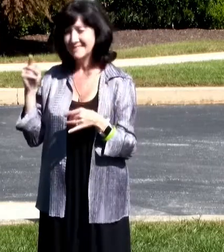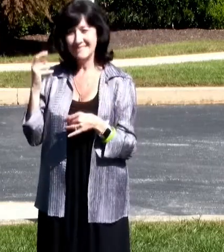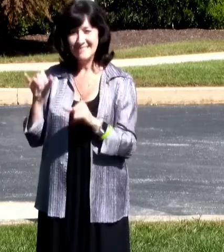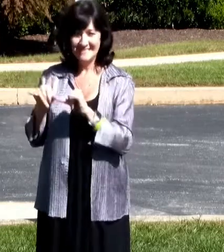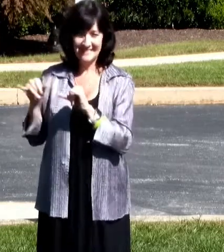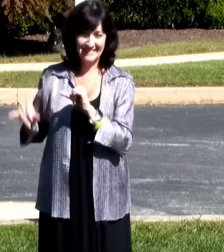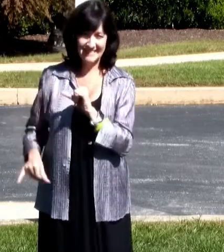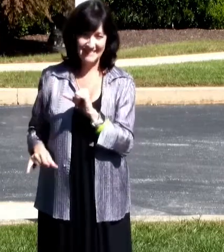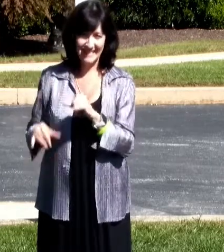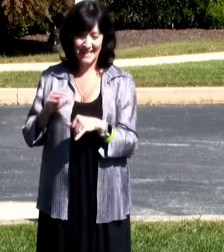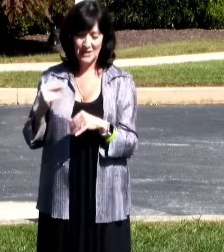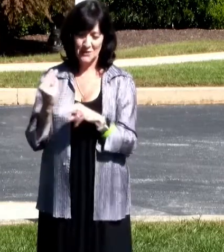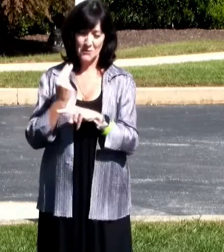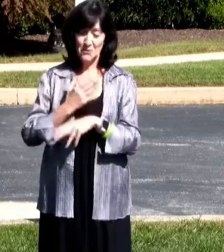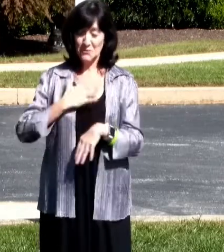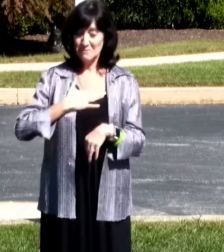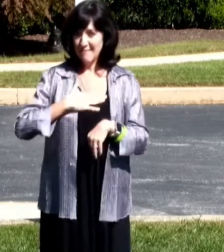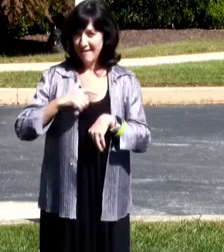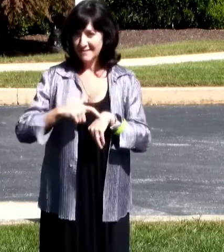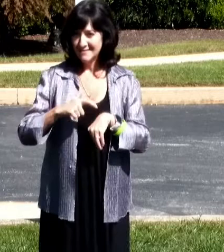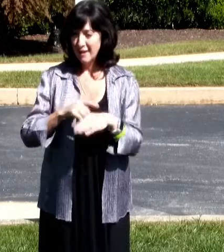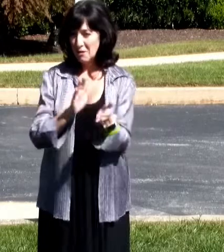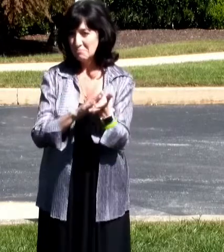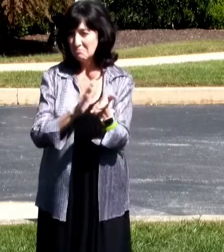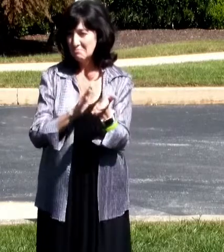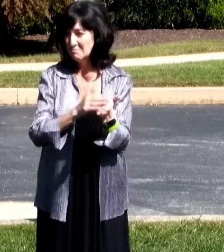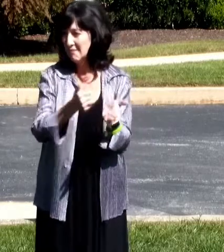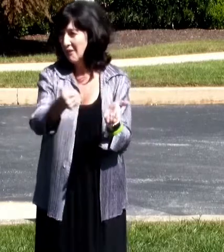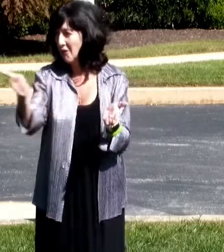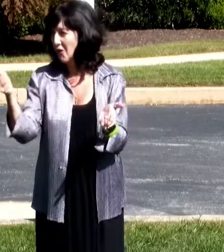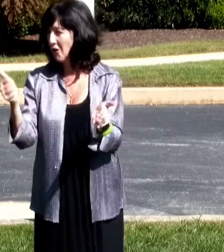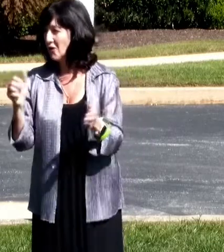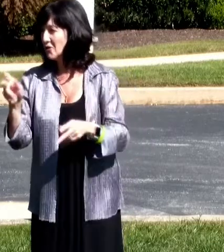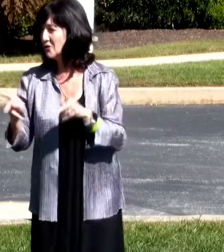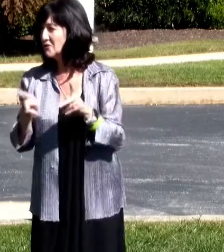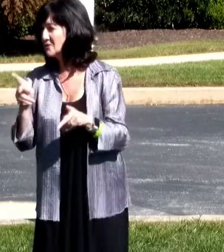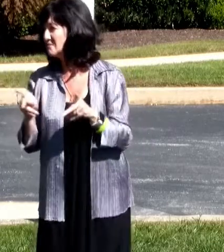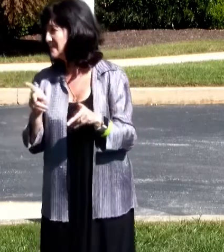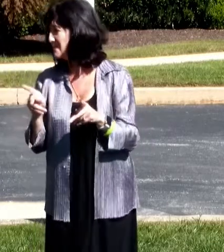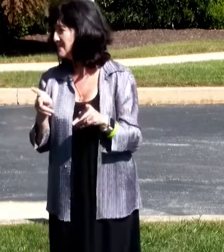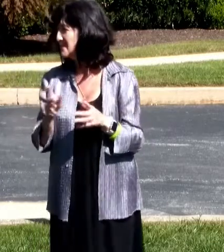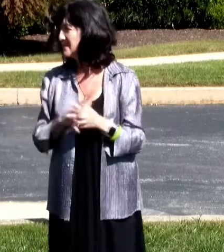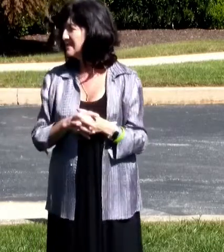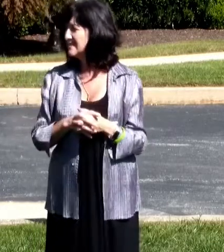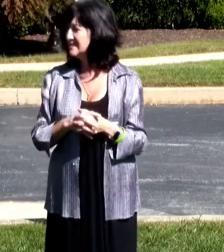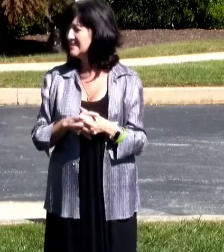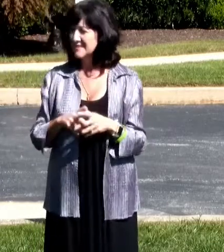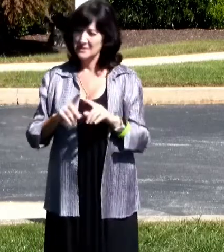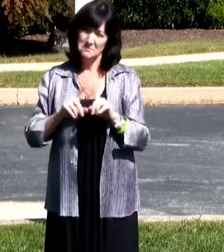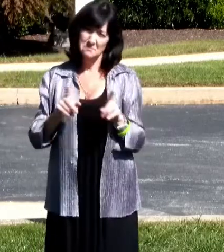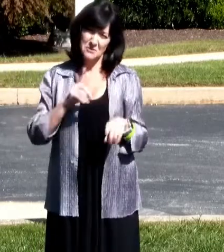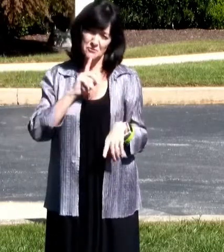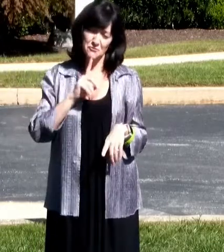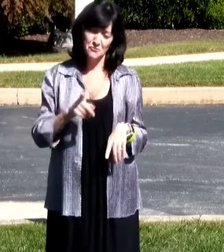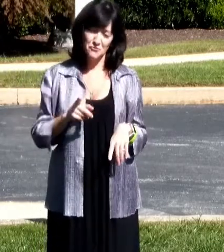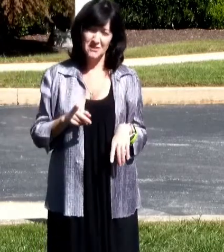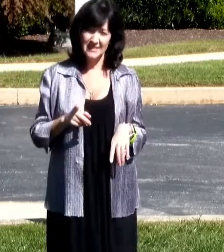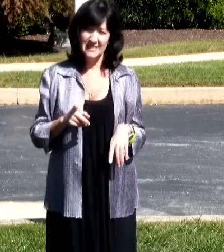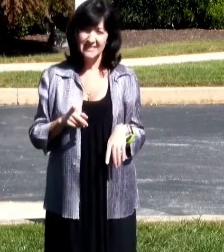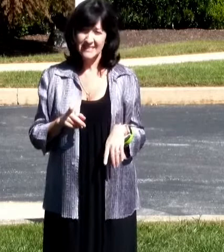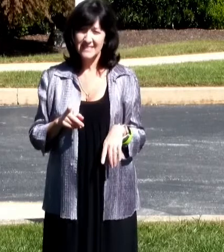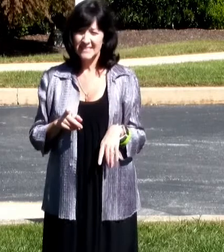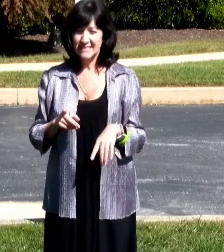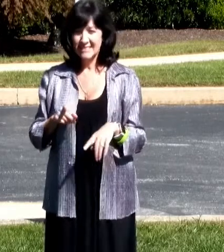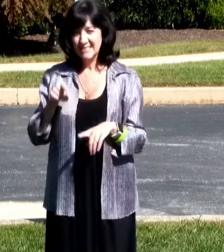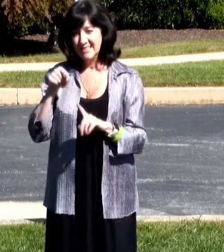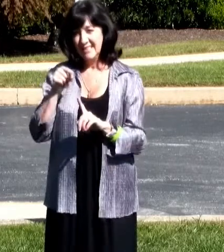and use the time I have to compliment anybody for Representative Vance. This guy, he's announced he's retiring,